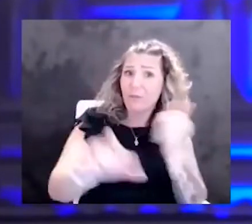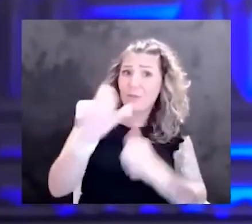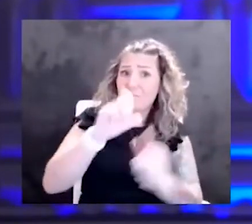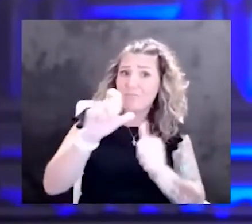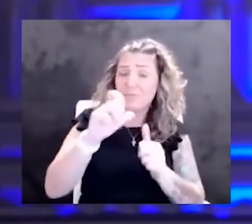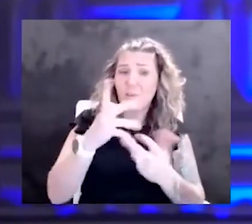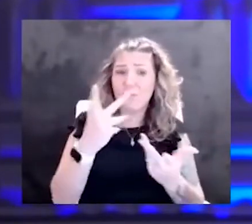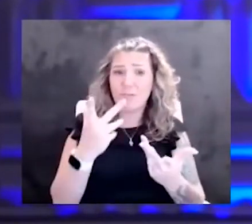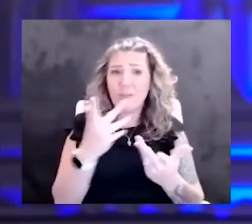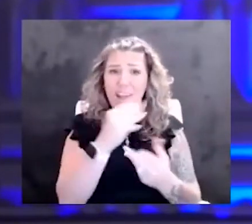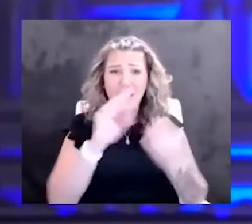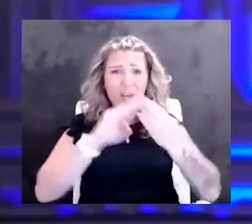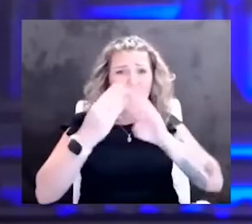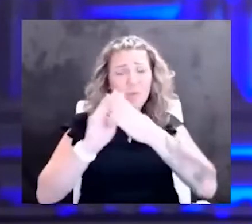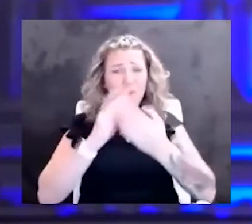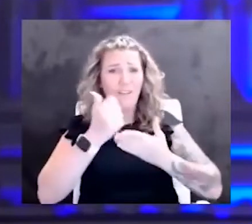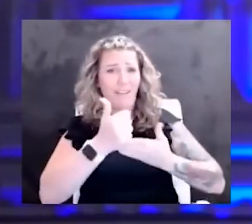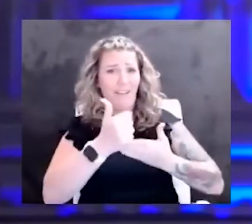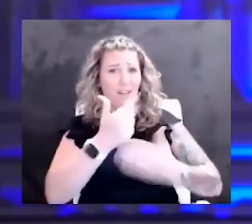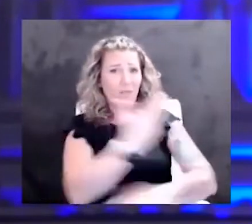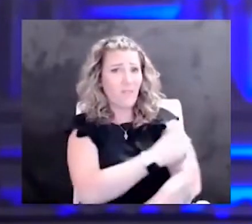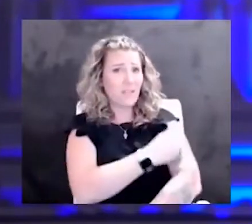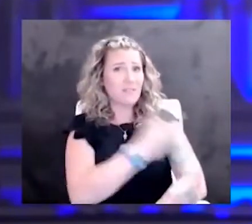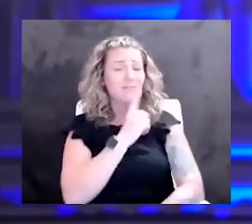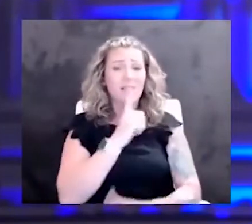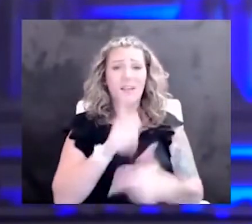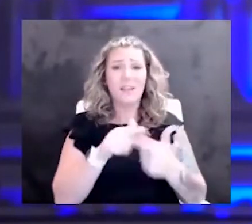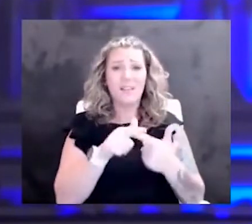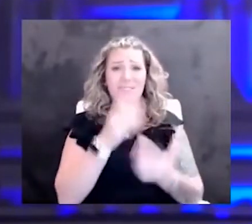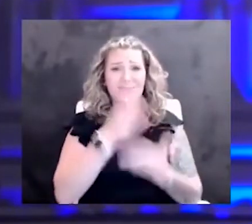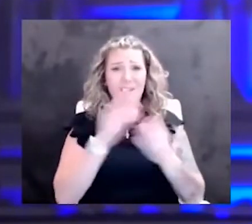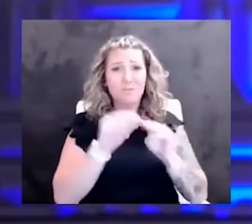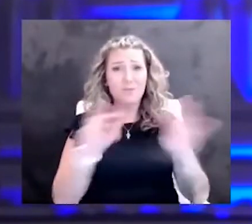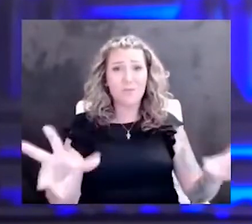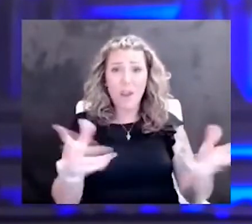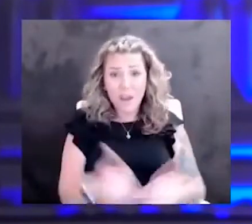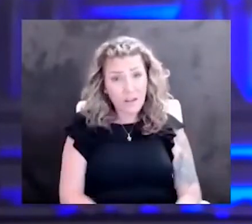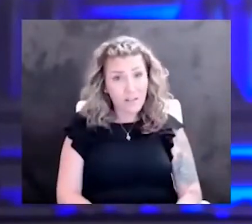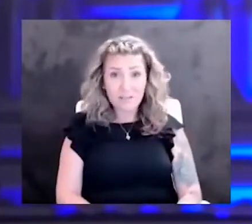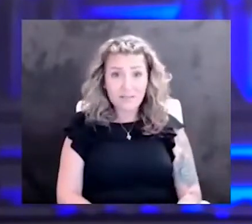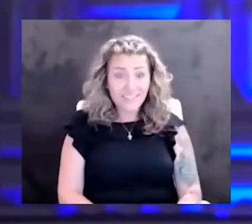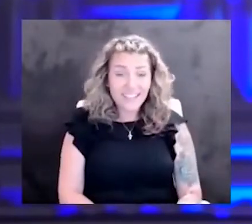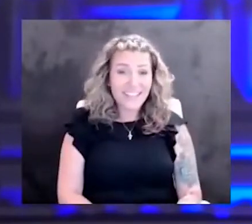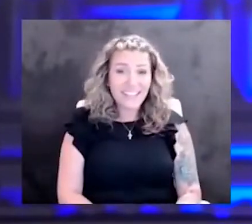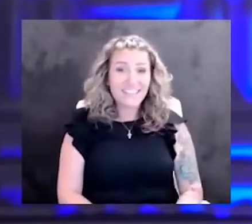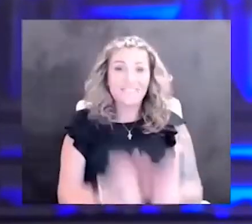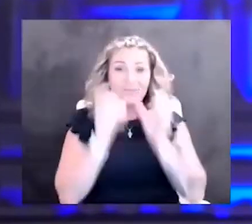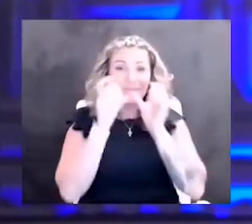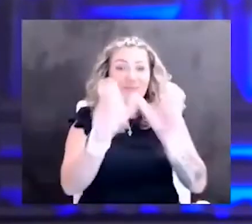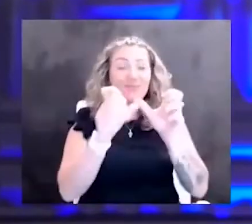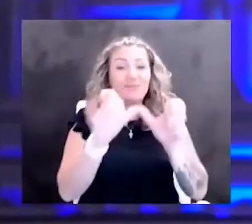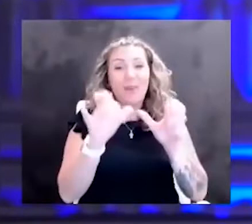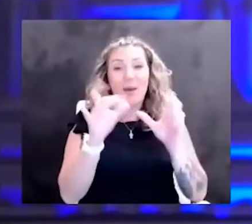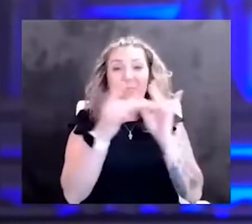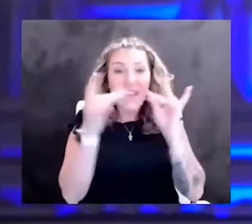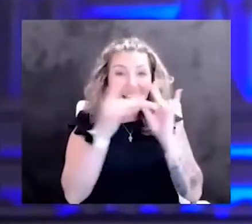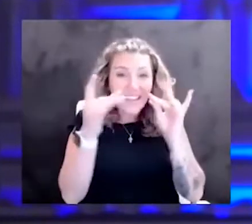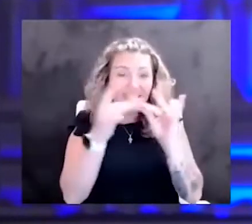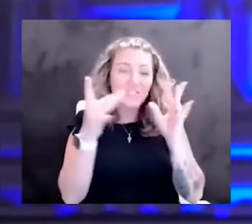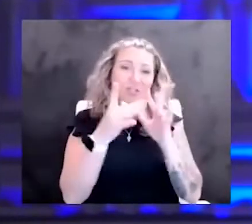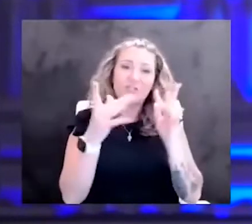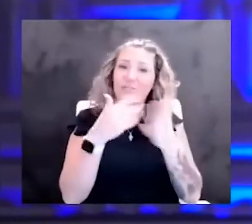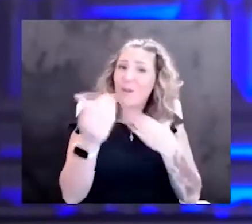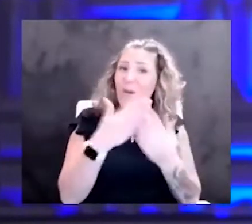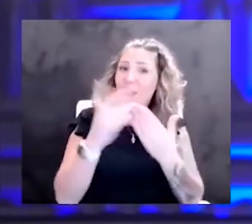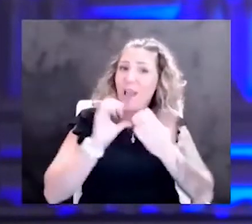get vaccination so that you can help stop the spread. And it's just continuing to provide that message in one way or another so that people